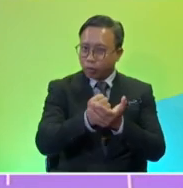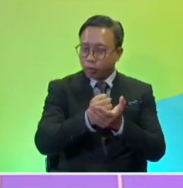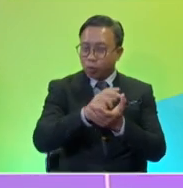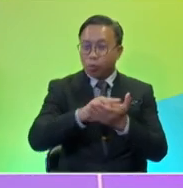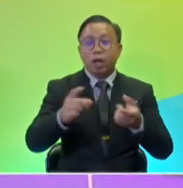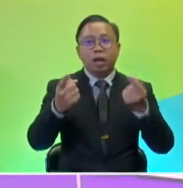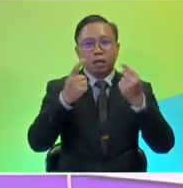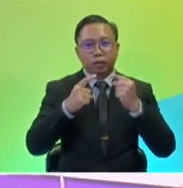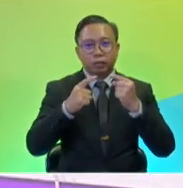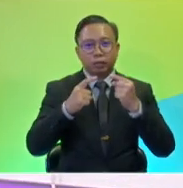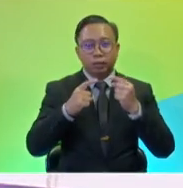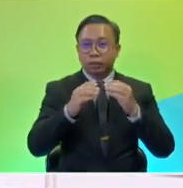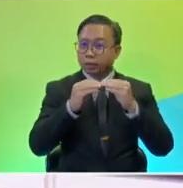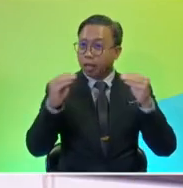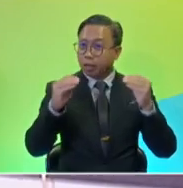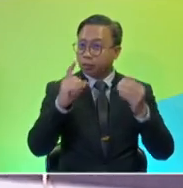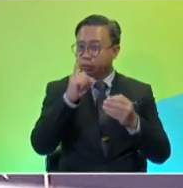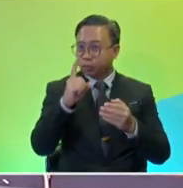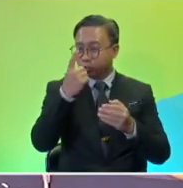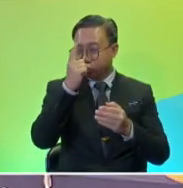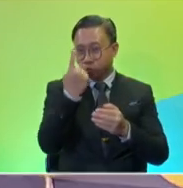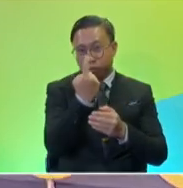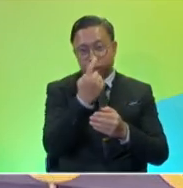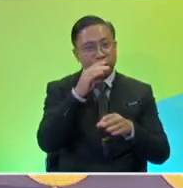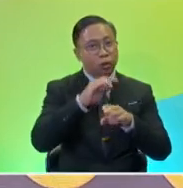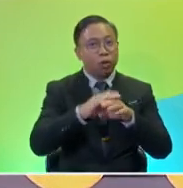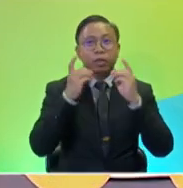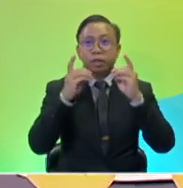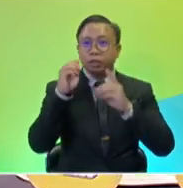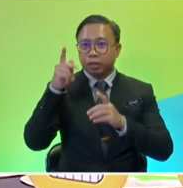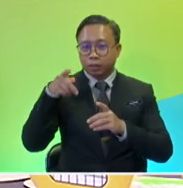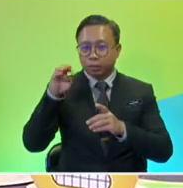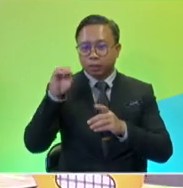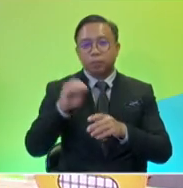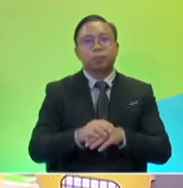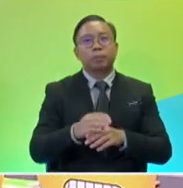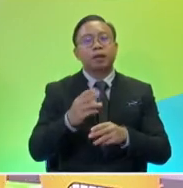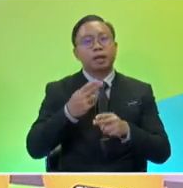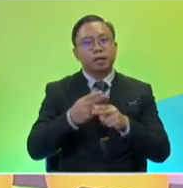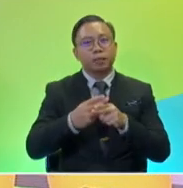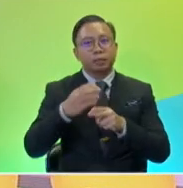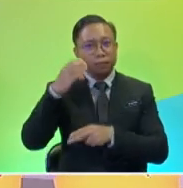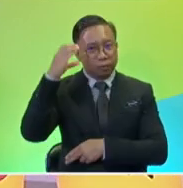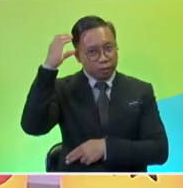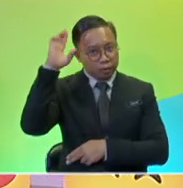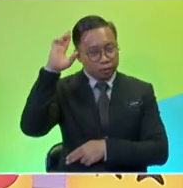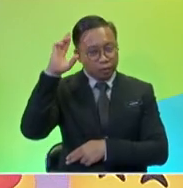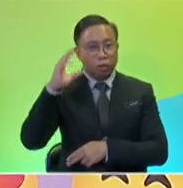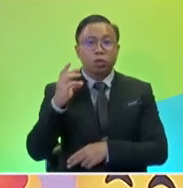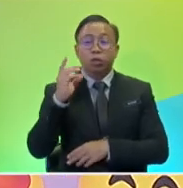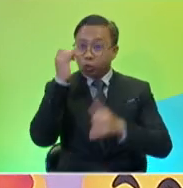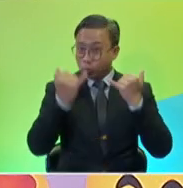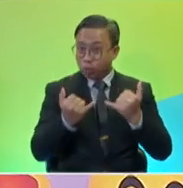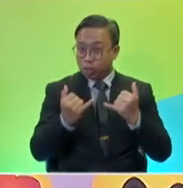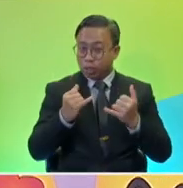Welcome to Slot Tahap 1, only on EduwebTV KPM. My name is Chris MJ and today we are learning